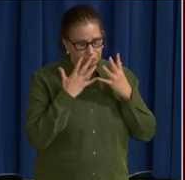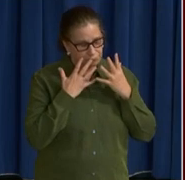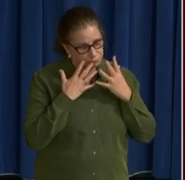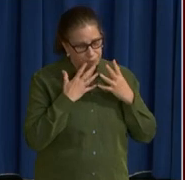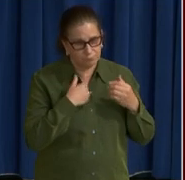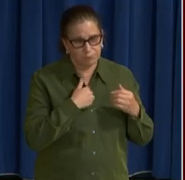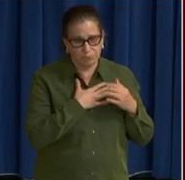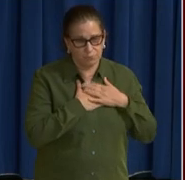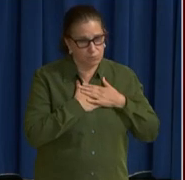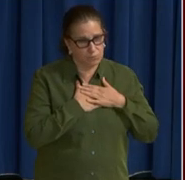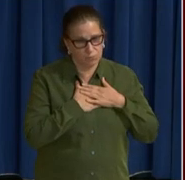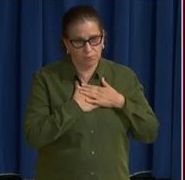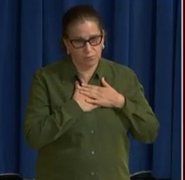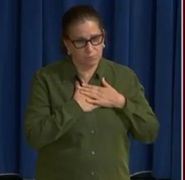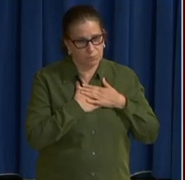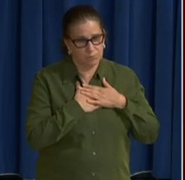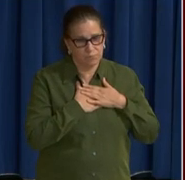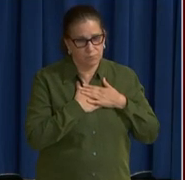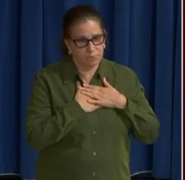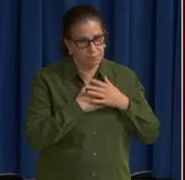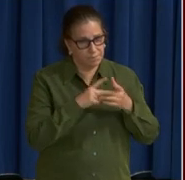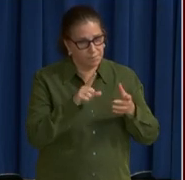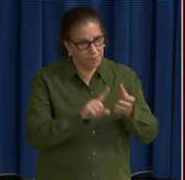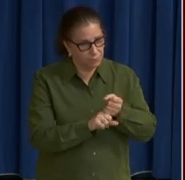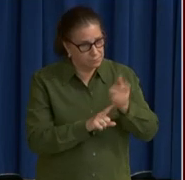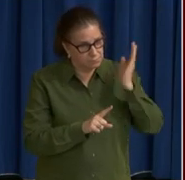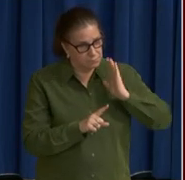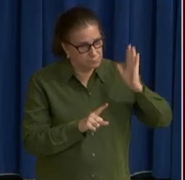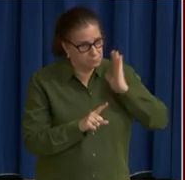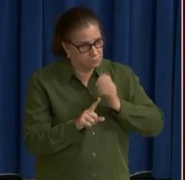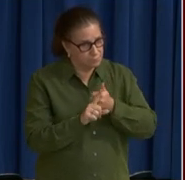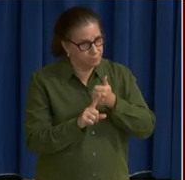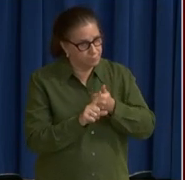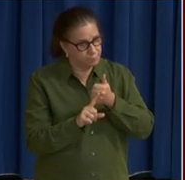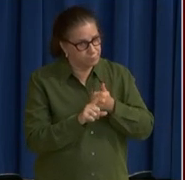Had he been arrested before prior with any kind of gun charge?